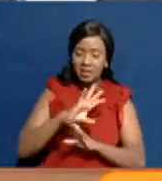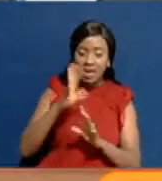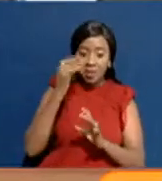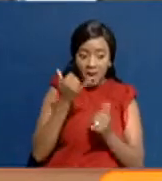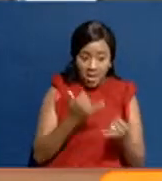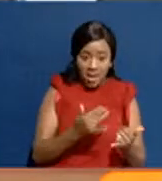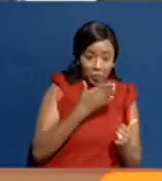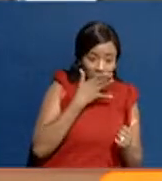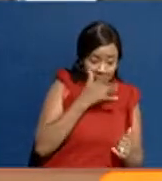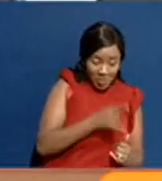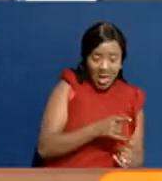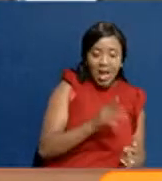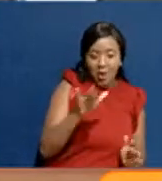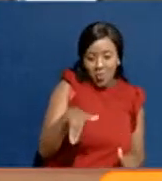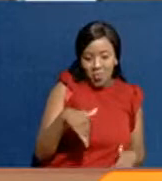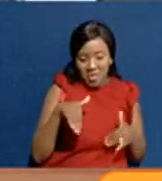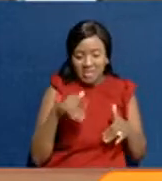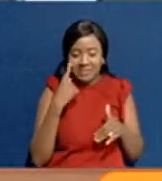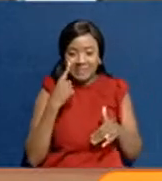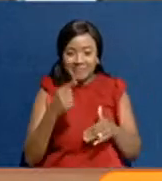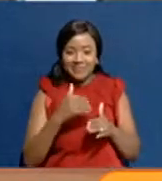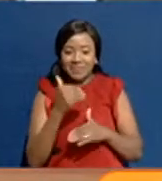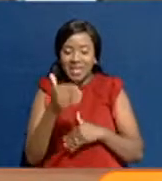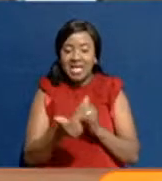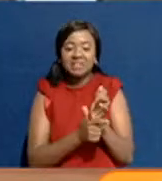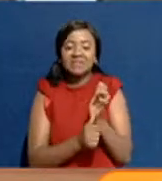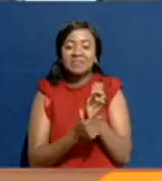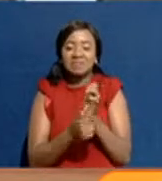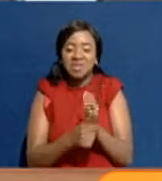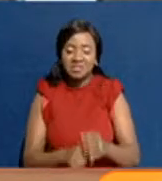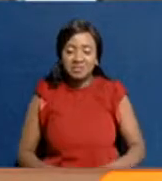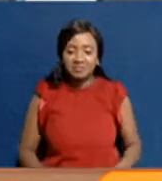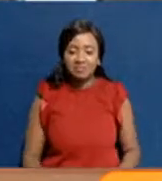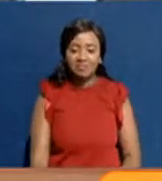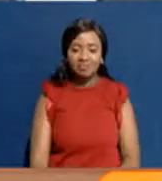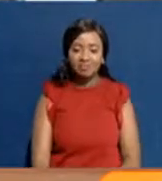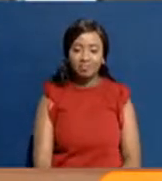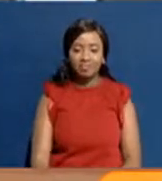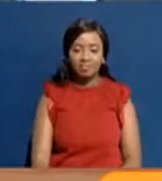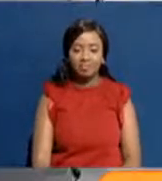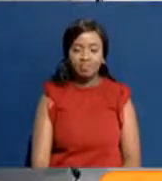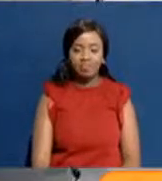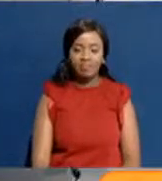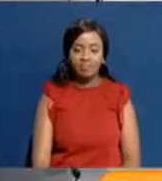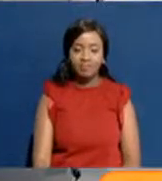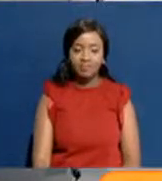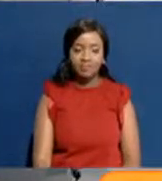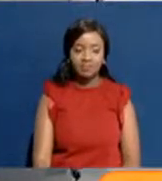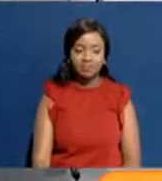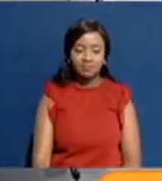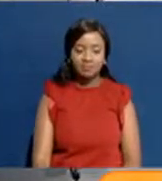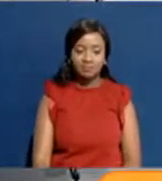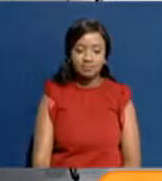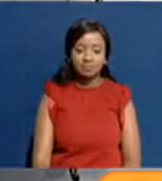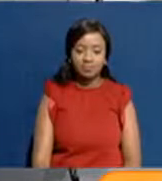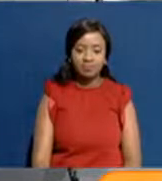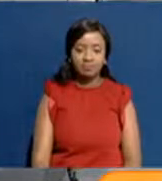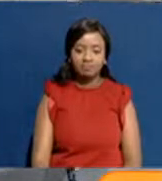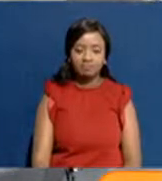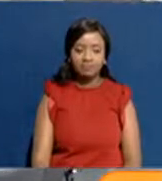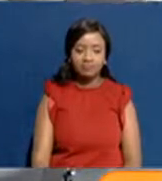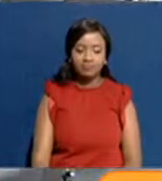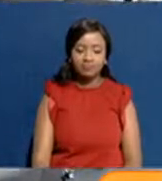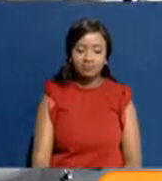Don't concentrate on the missing sugar alone. And if in case, like you've said, there are people who are under investigation. Now, in the past